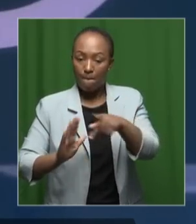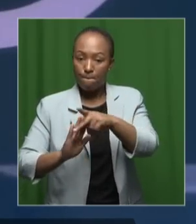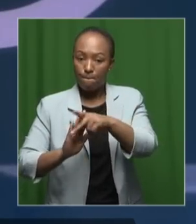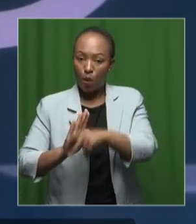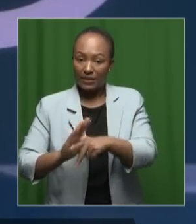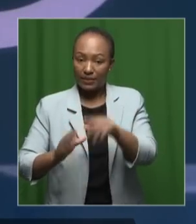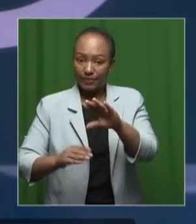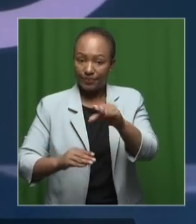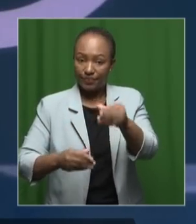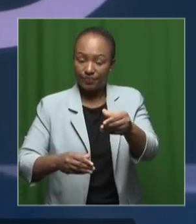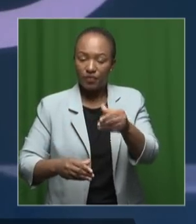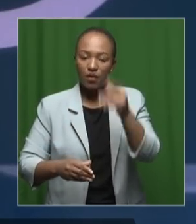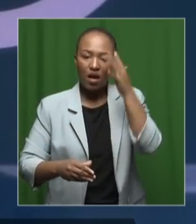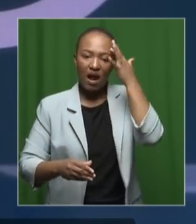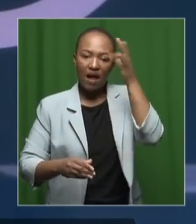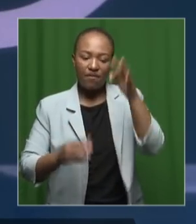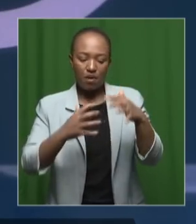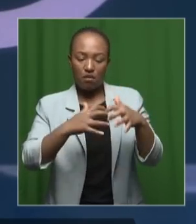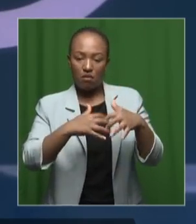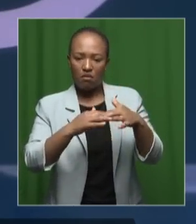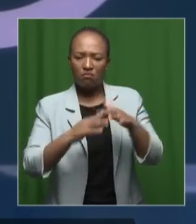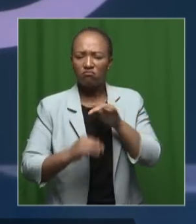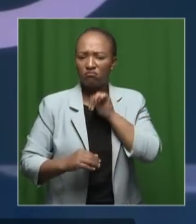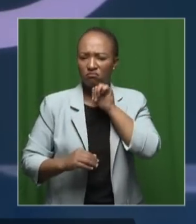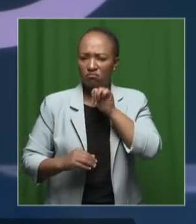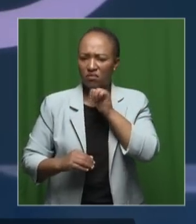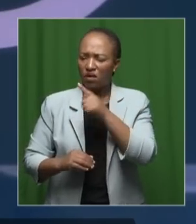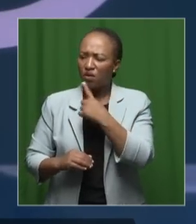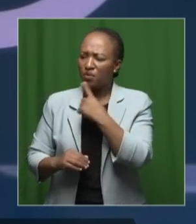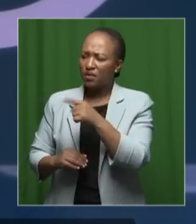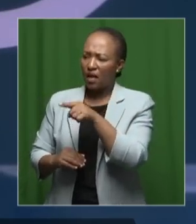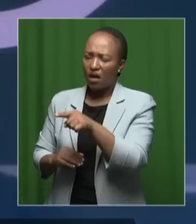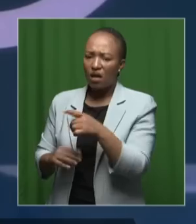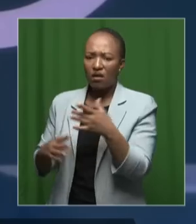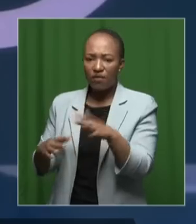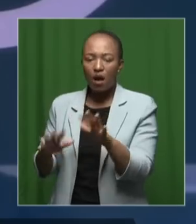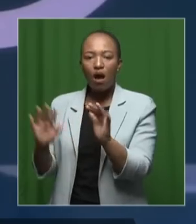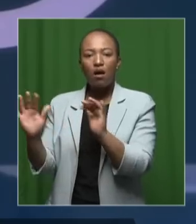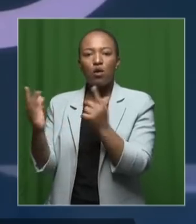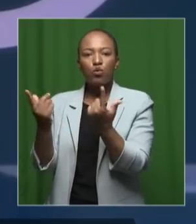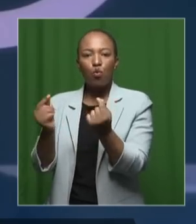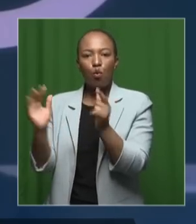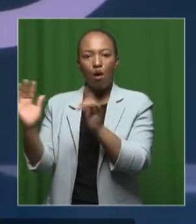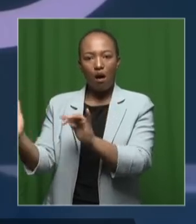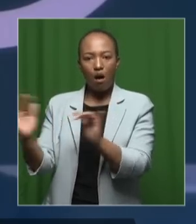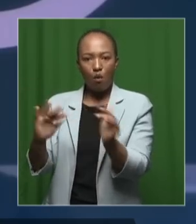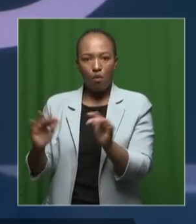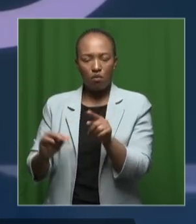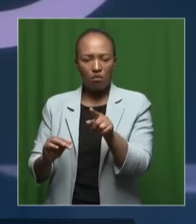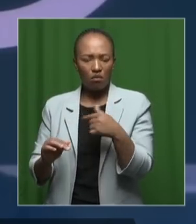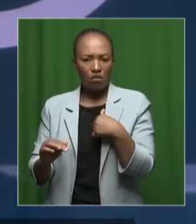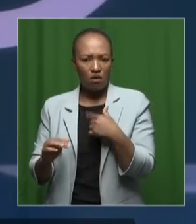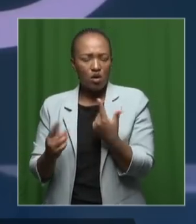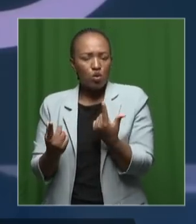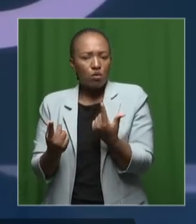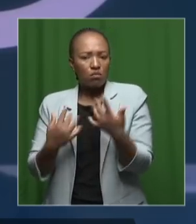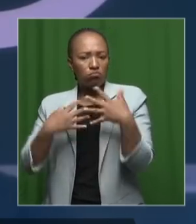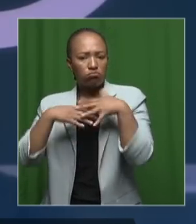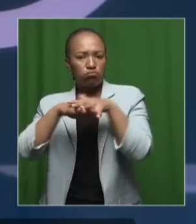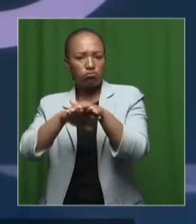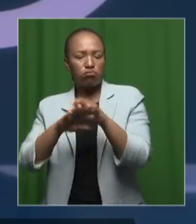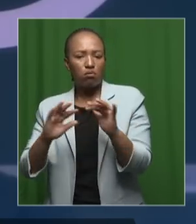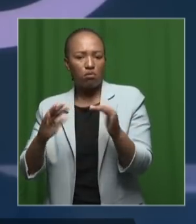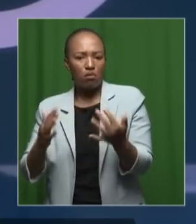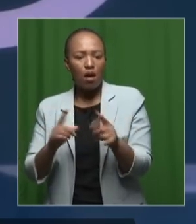with, how is that? You spoke about the practicality of it. So how are you going to give effect to it if you do not have